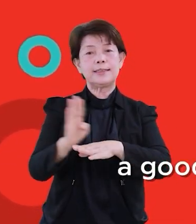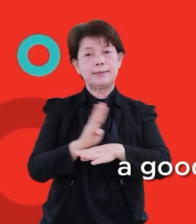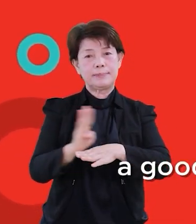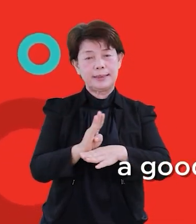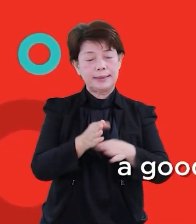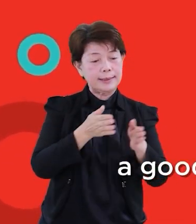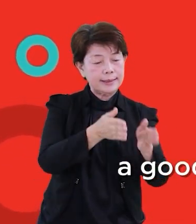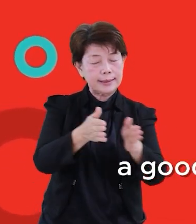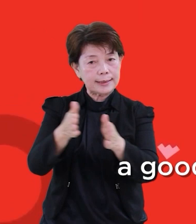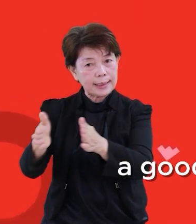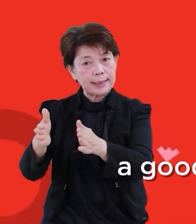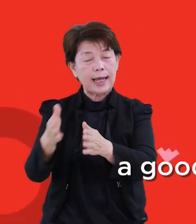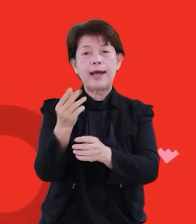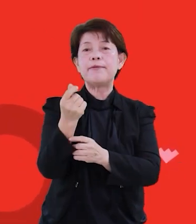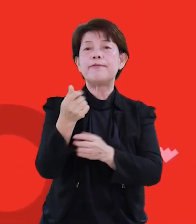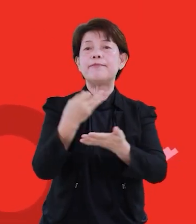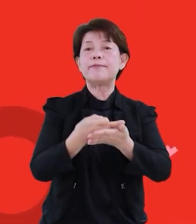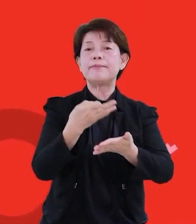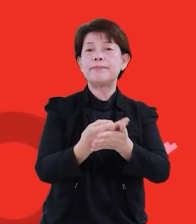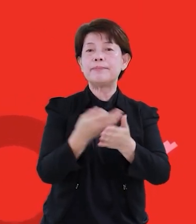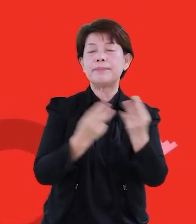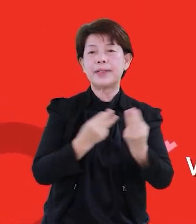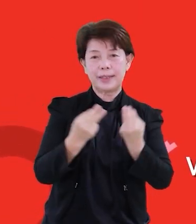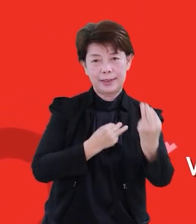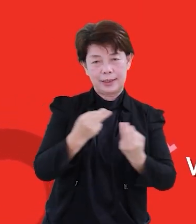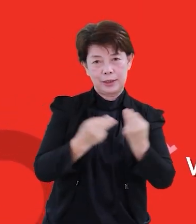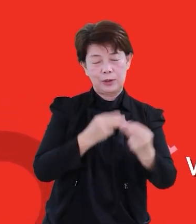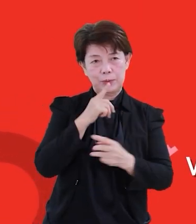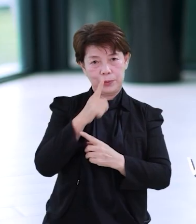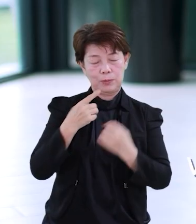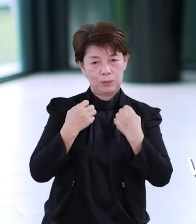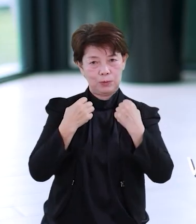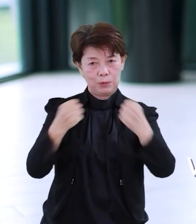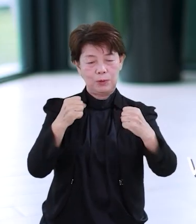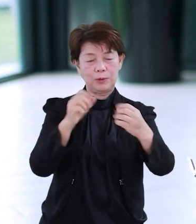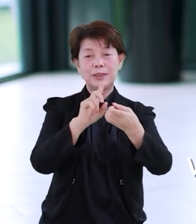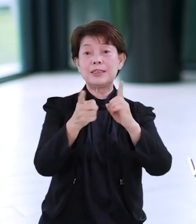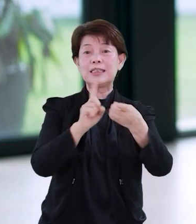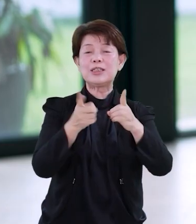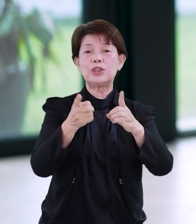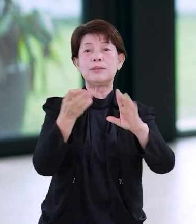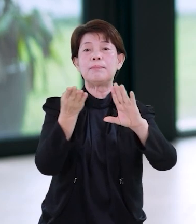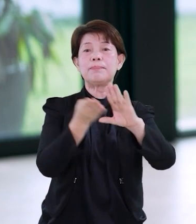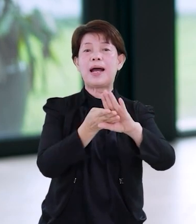good experience of running the channels, the wallet. They have a banking experience. We should create a very strong digital bank